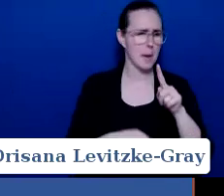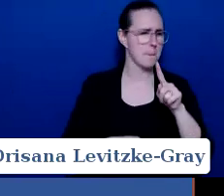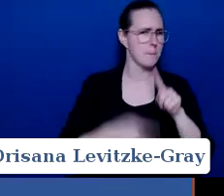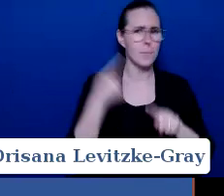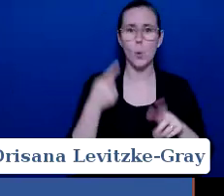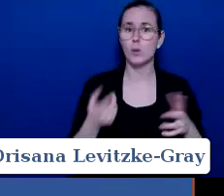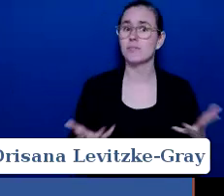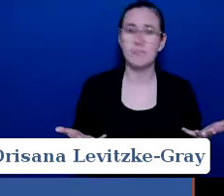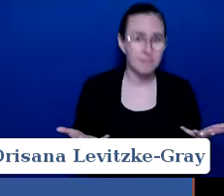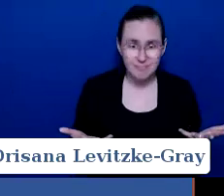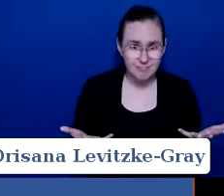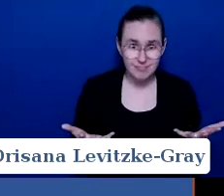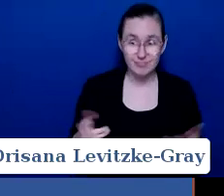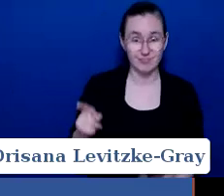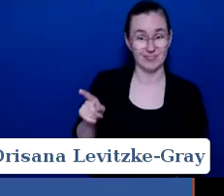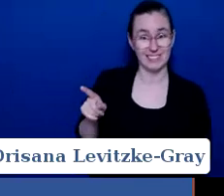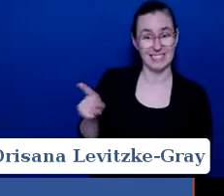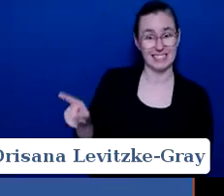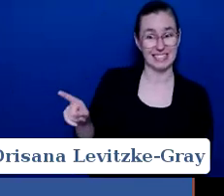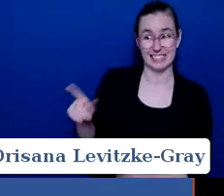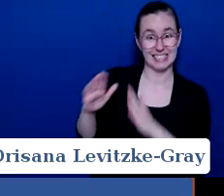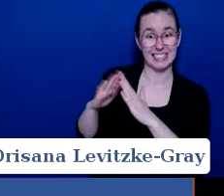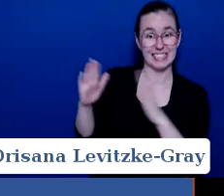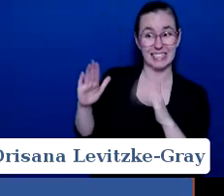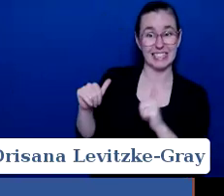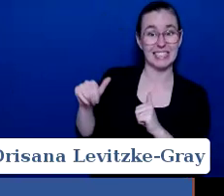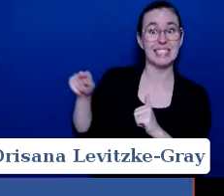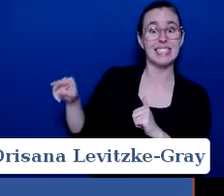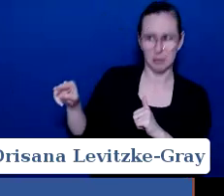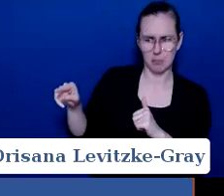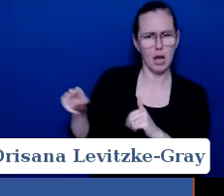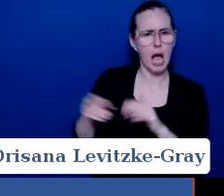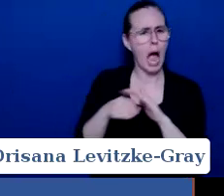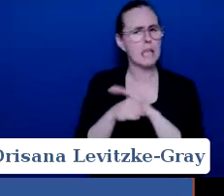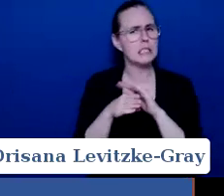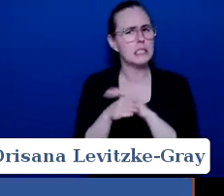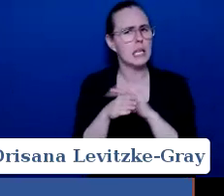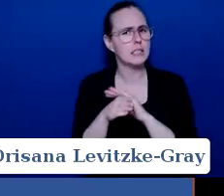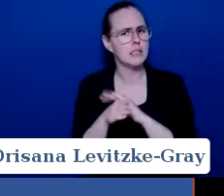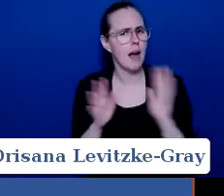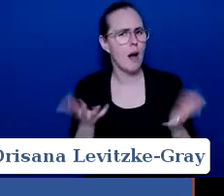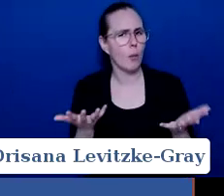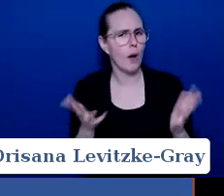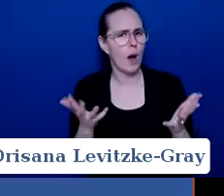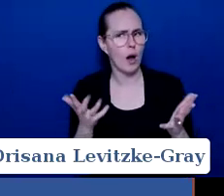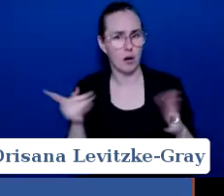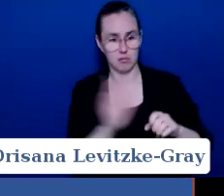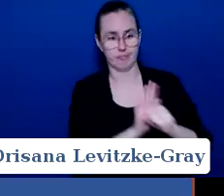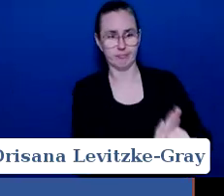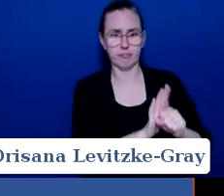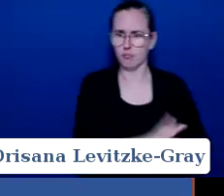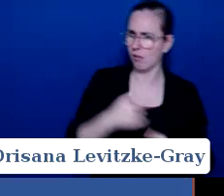primarily accessible? We have seen many countries focusing on, we need to shift to the social model of disability, we need